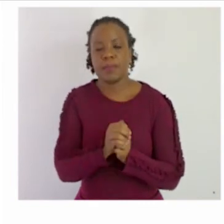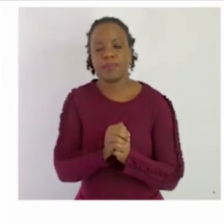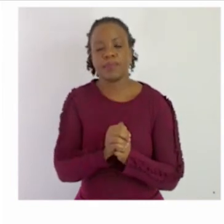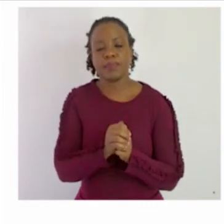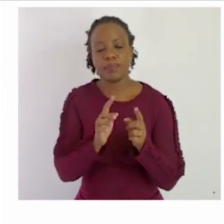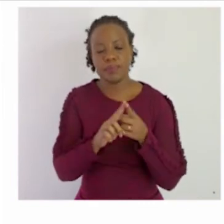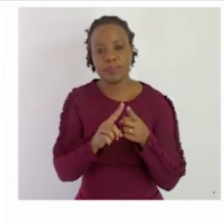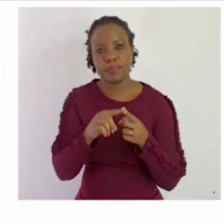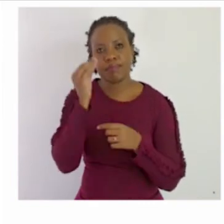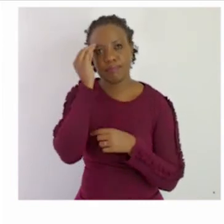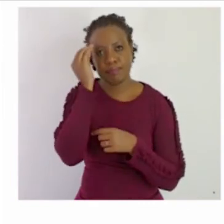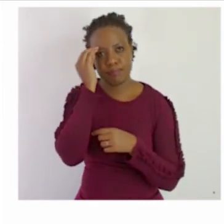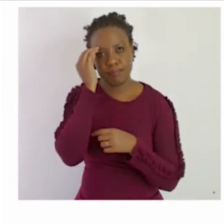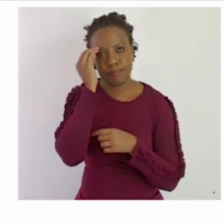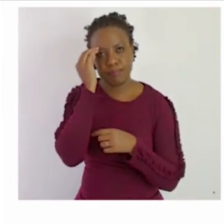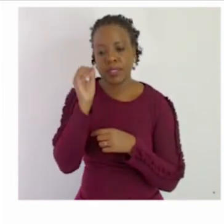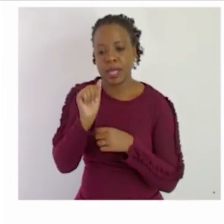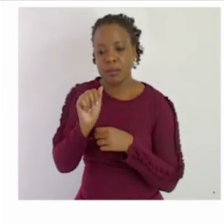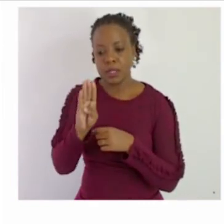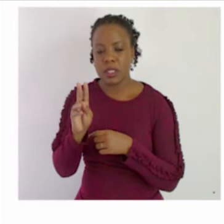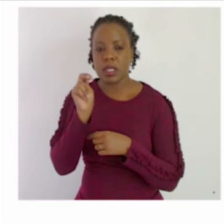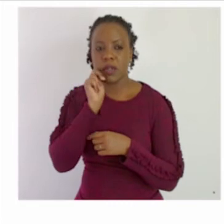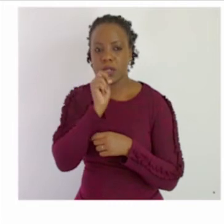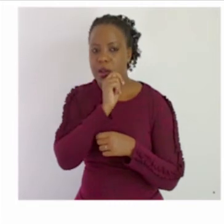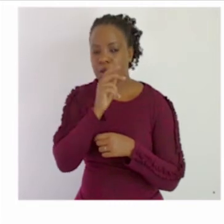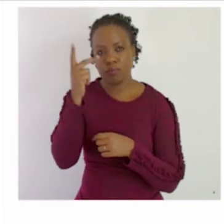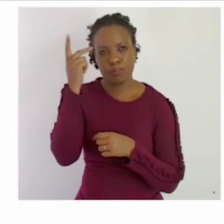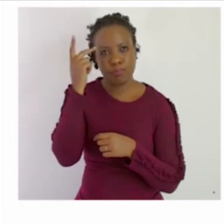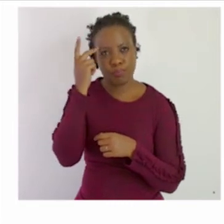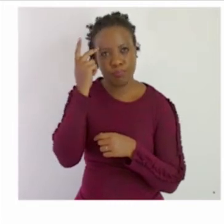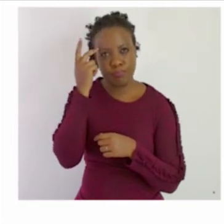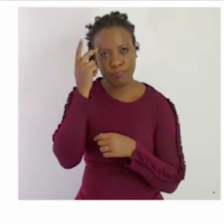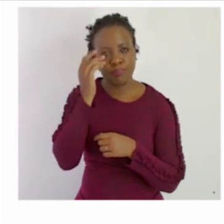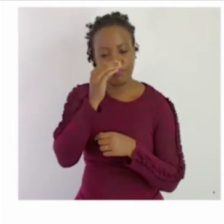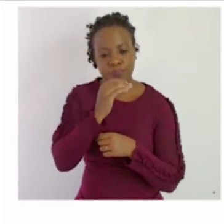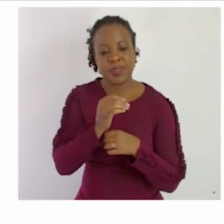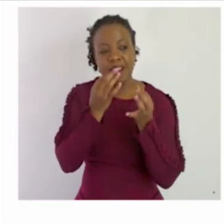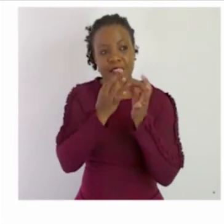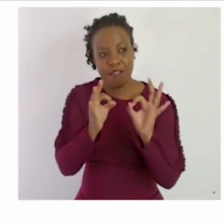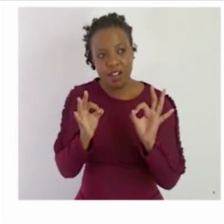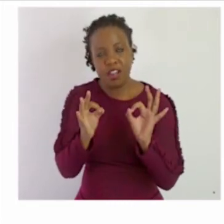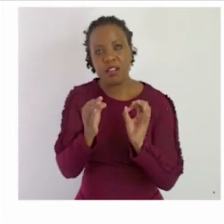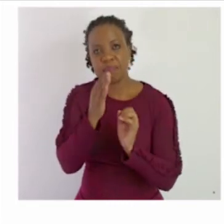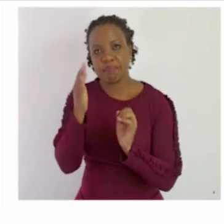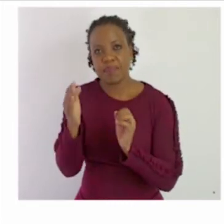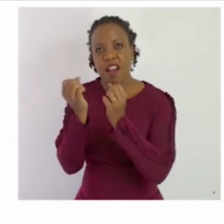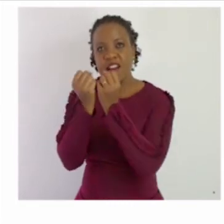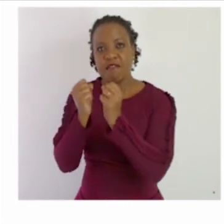know, abstract noun is knowledge; free, freedom;